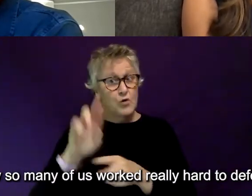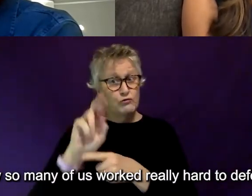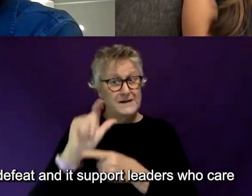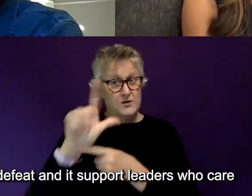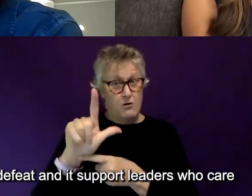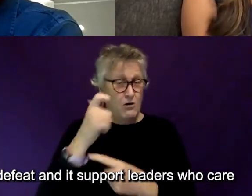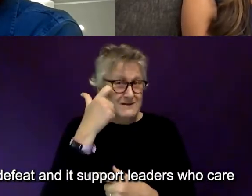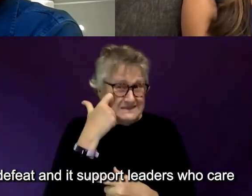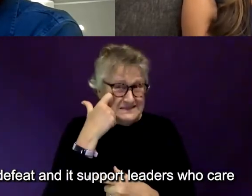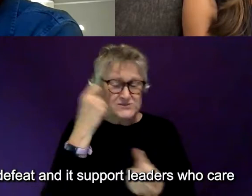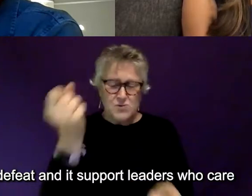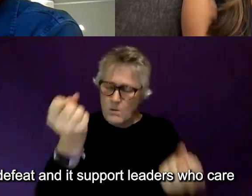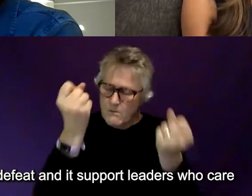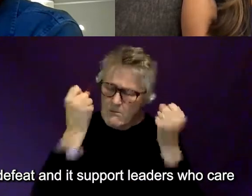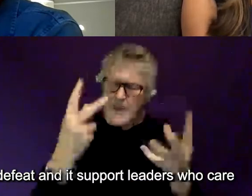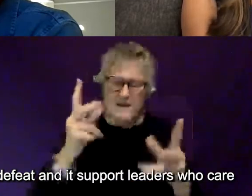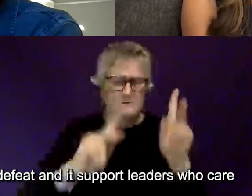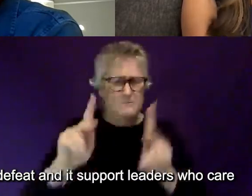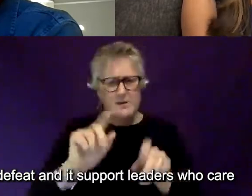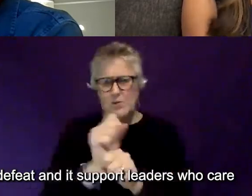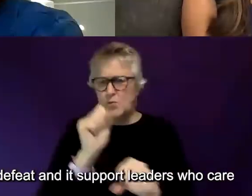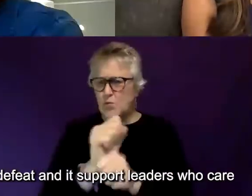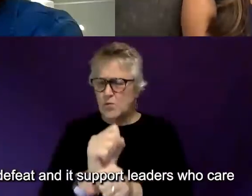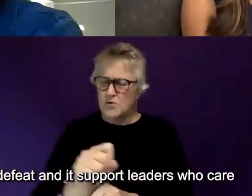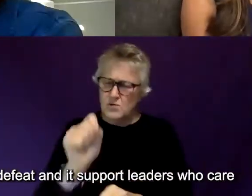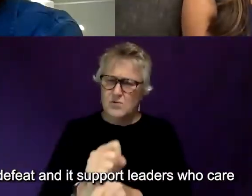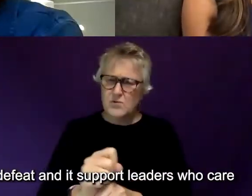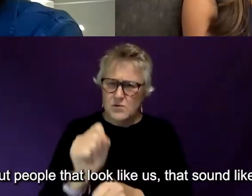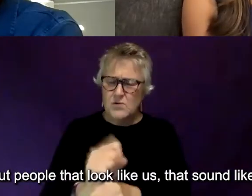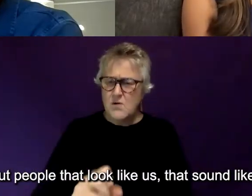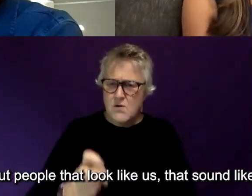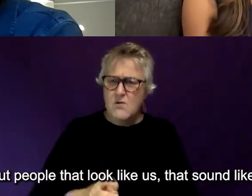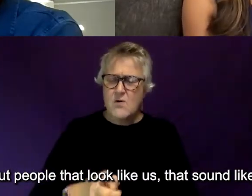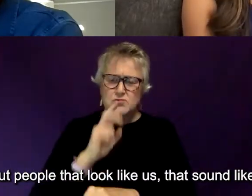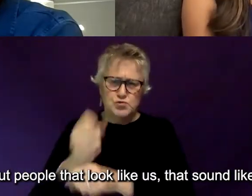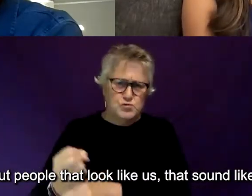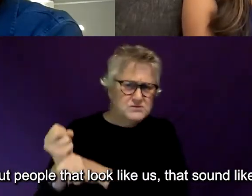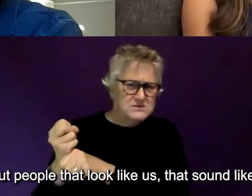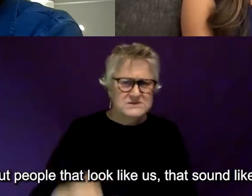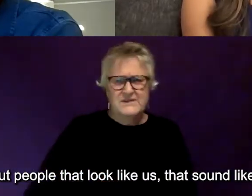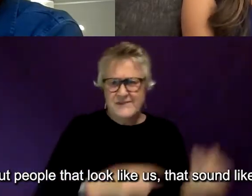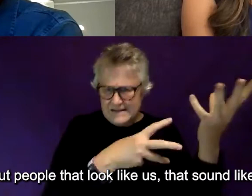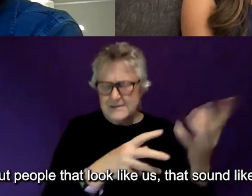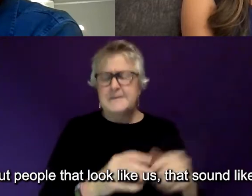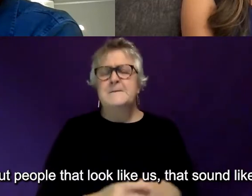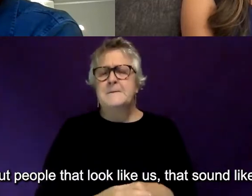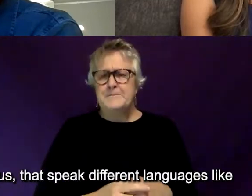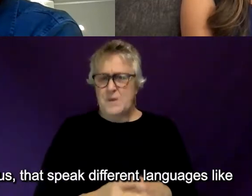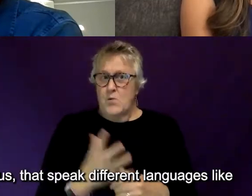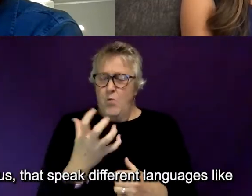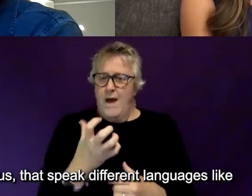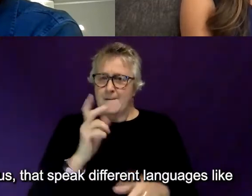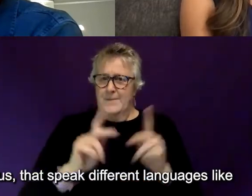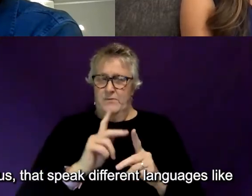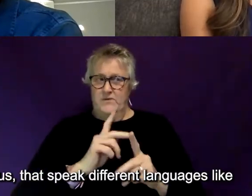really hard to defeat. And to support leaders who care about people that look like us,